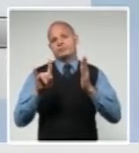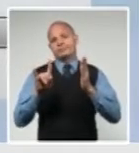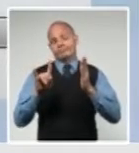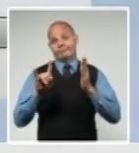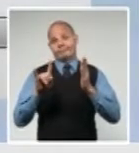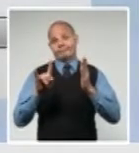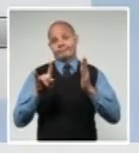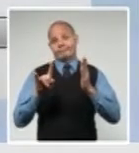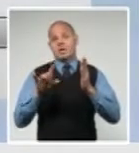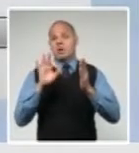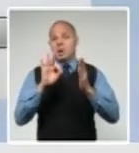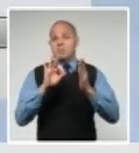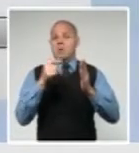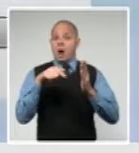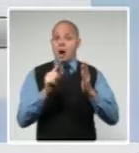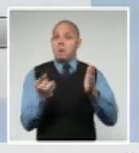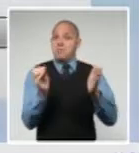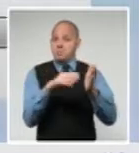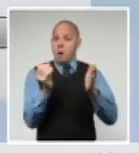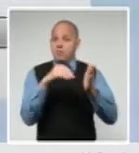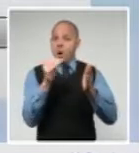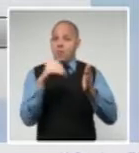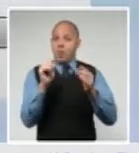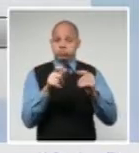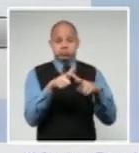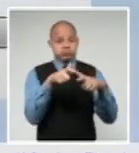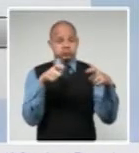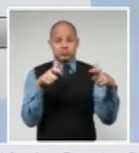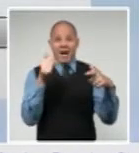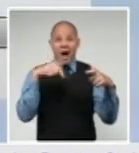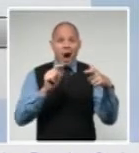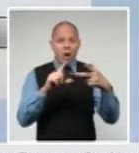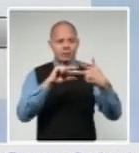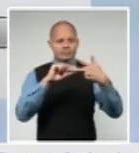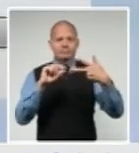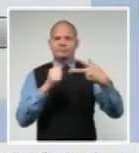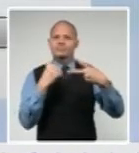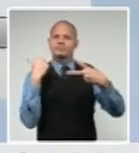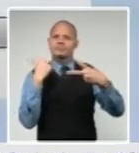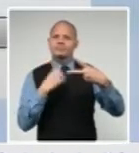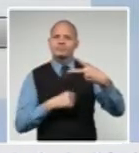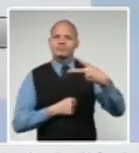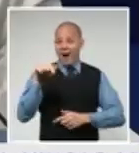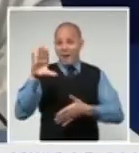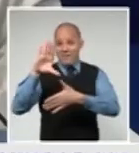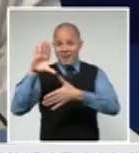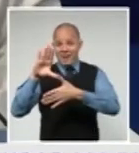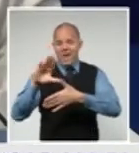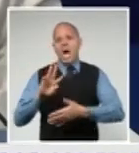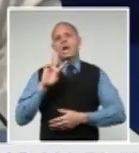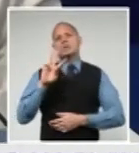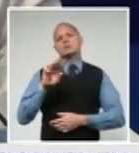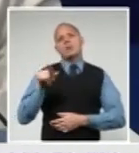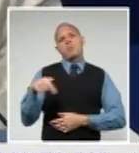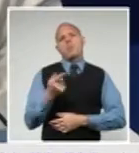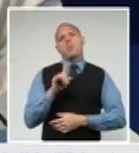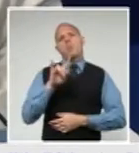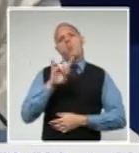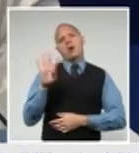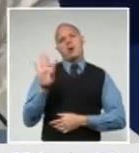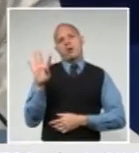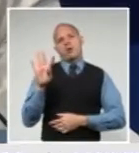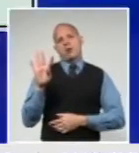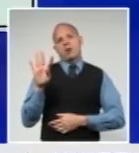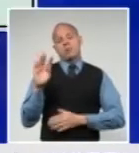557,066 fatalities and a mortality rate of 3.34%. The United States continues